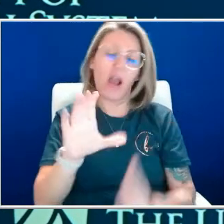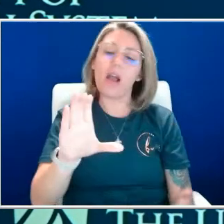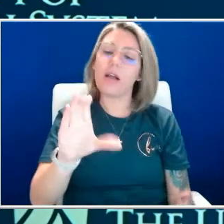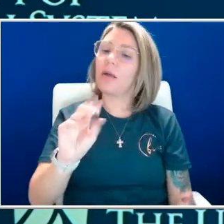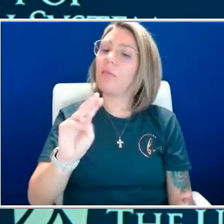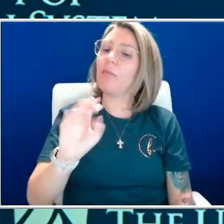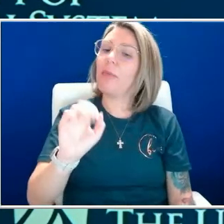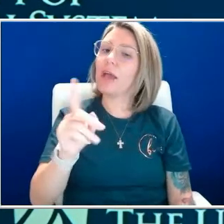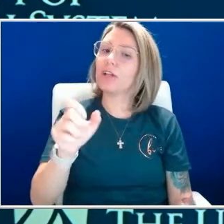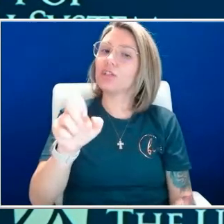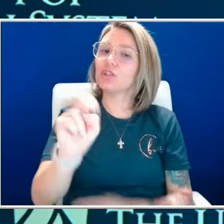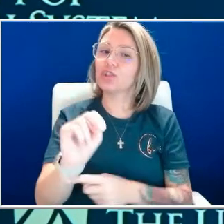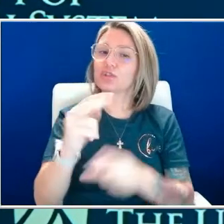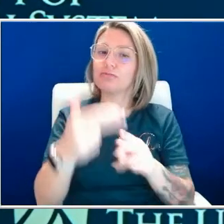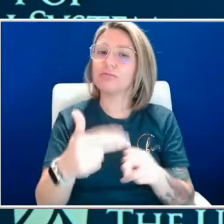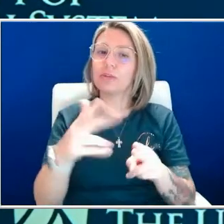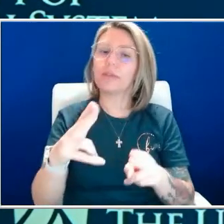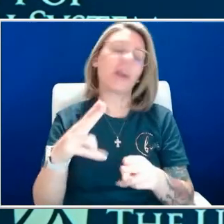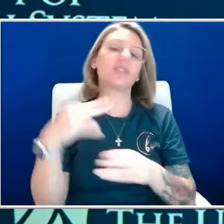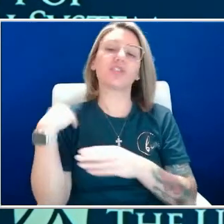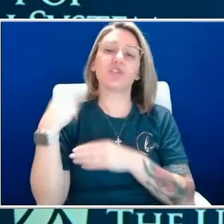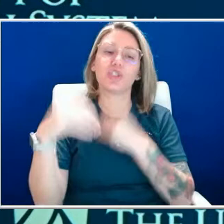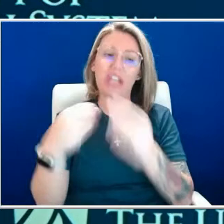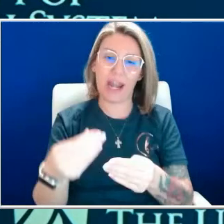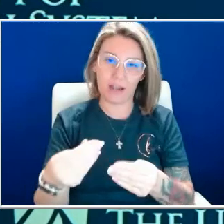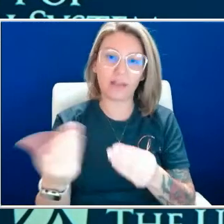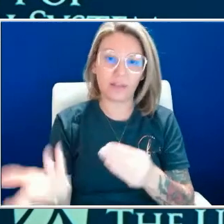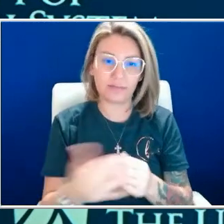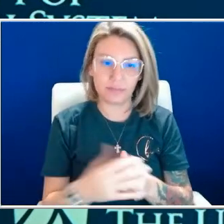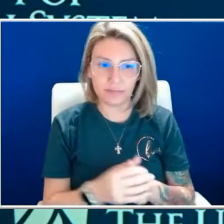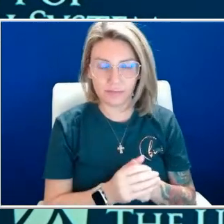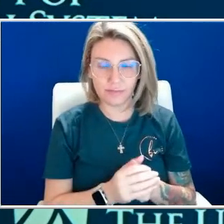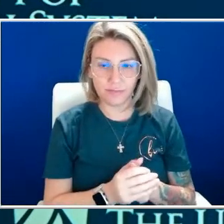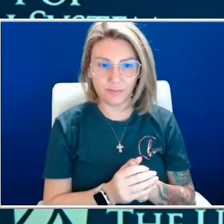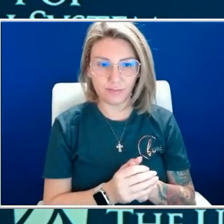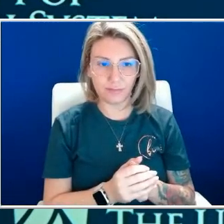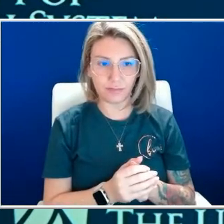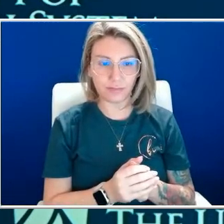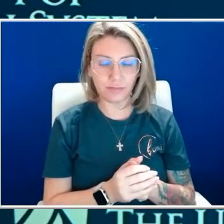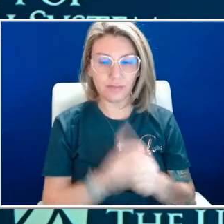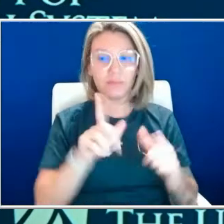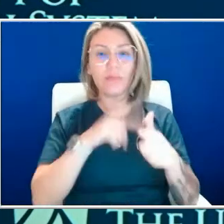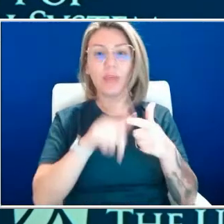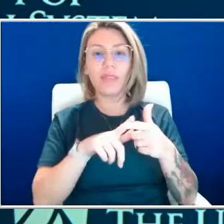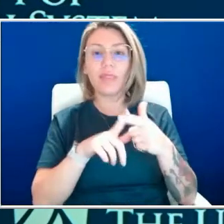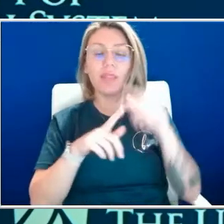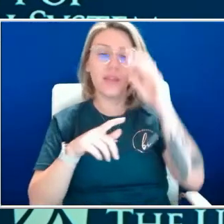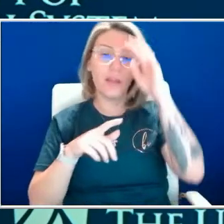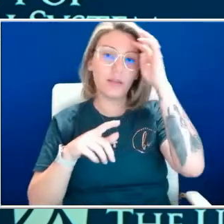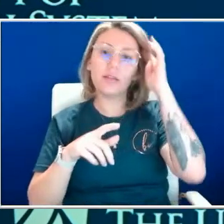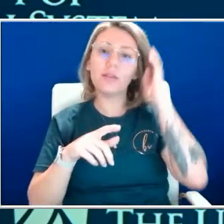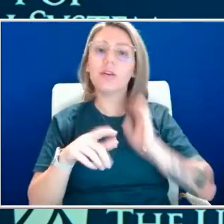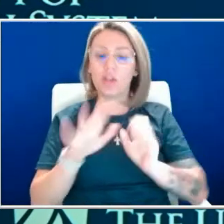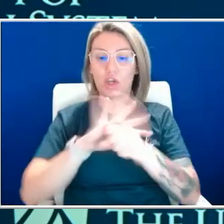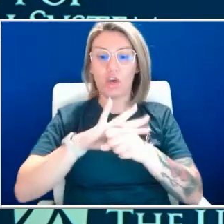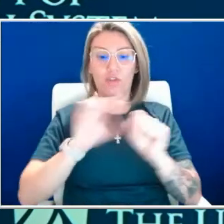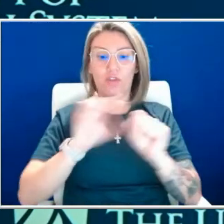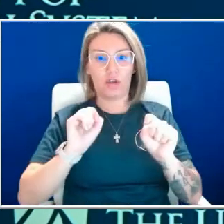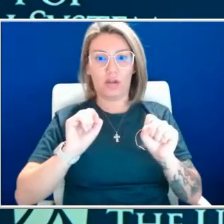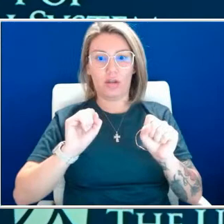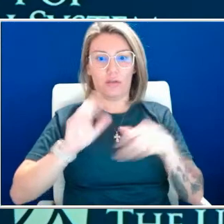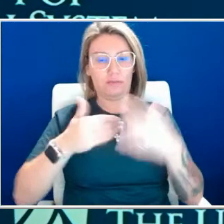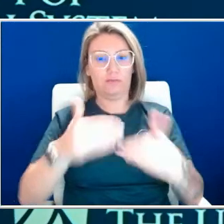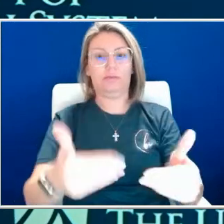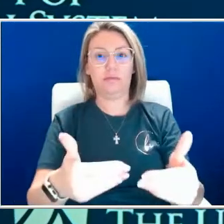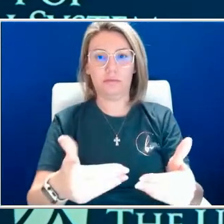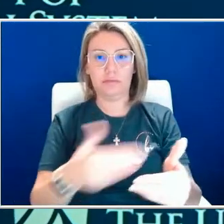of cases is a genetic condition, and which then could have COVID, accelerated or unmasked that